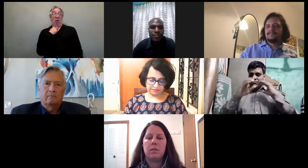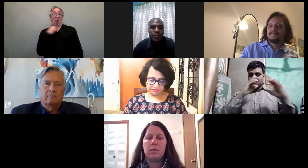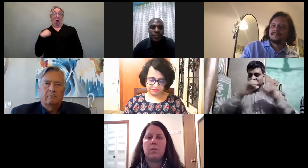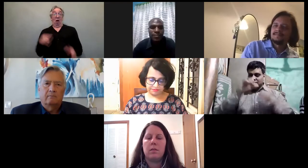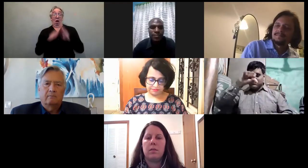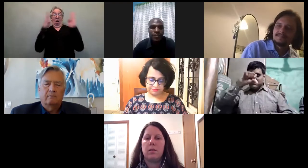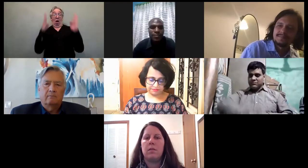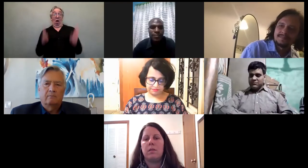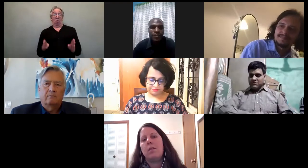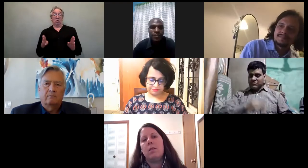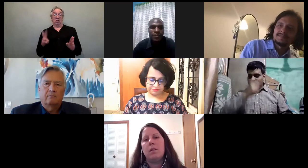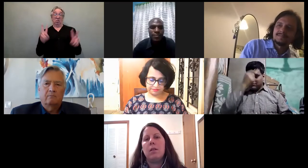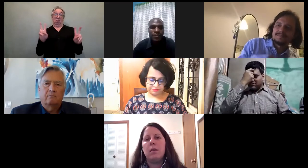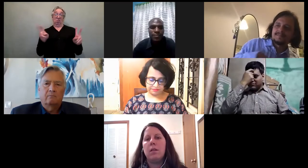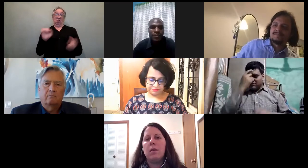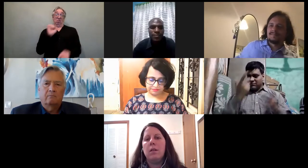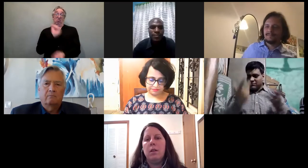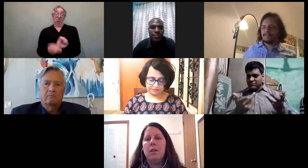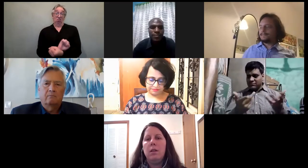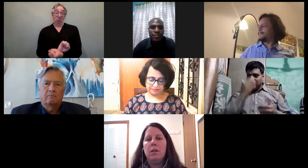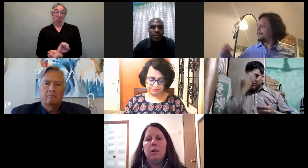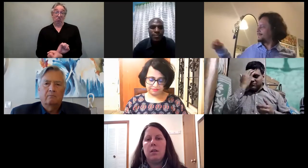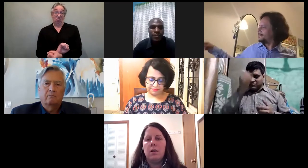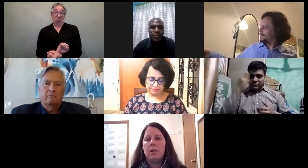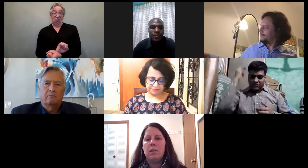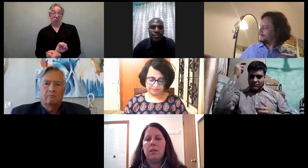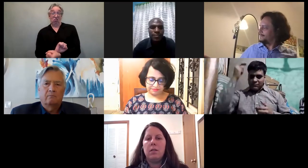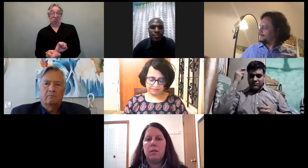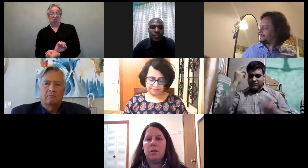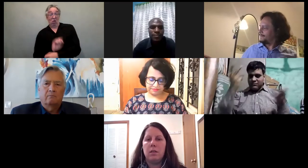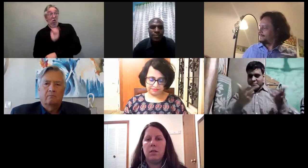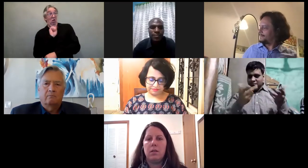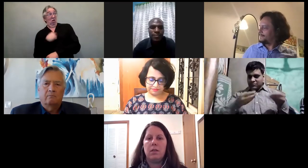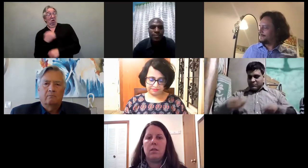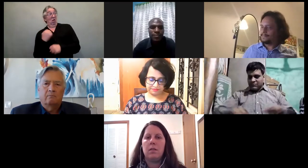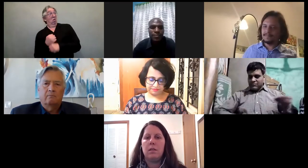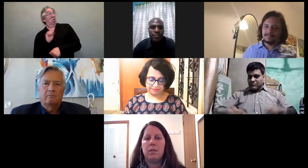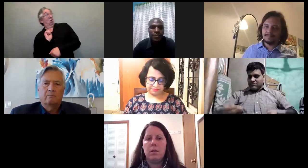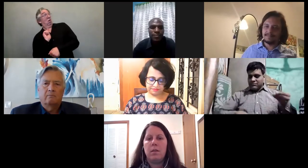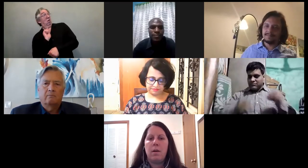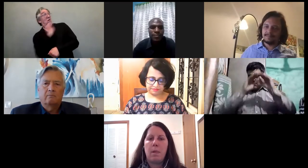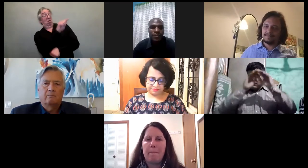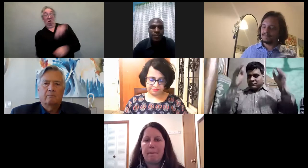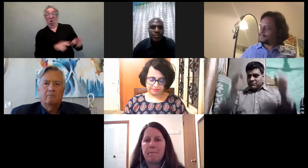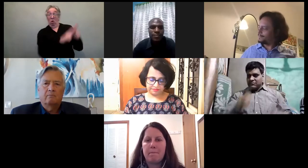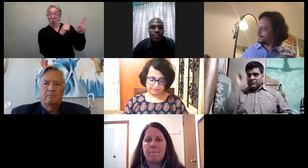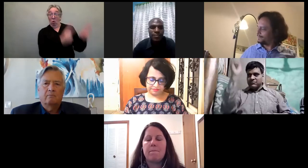and when some of our assistive devices and braille refreshable devices do not work, we are stuck, really